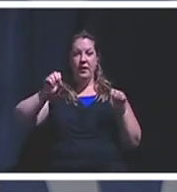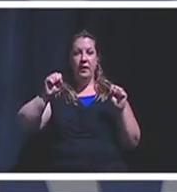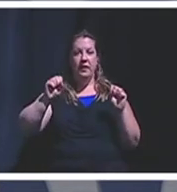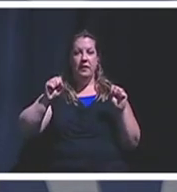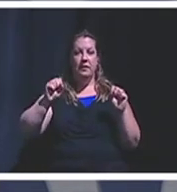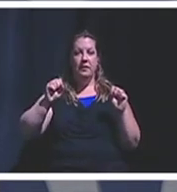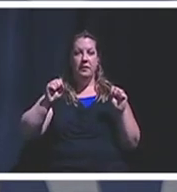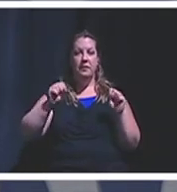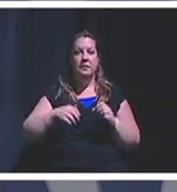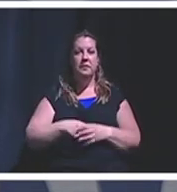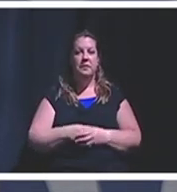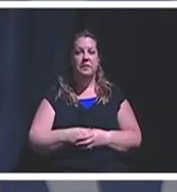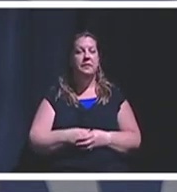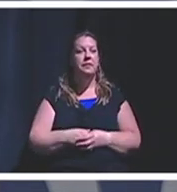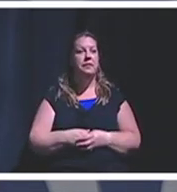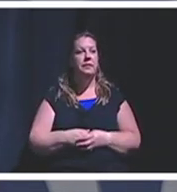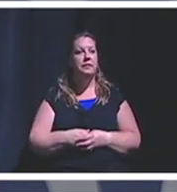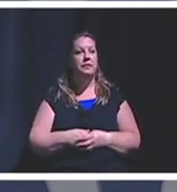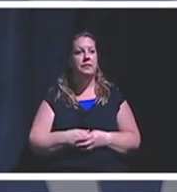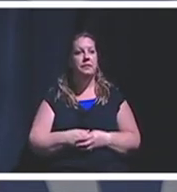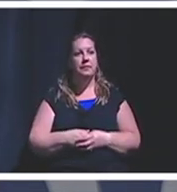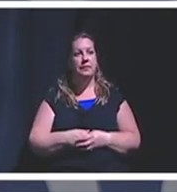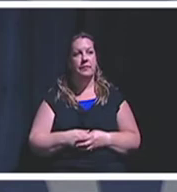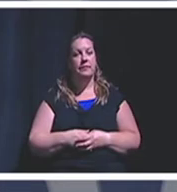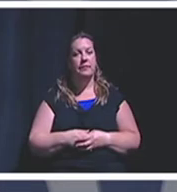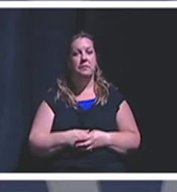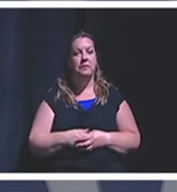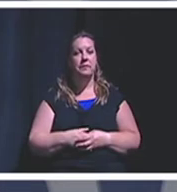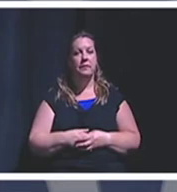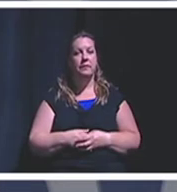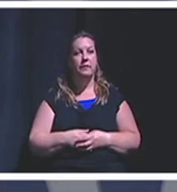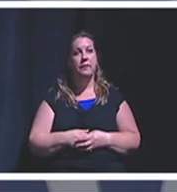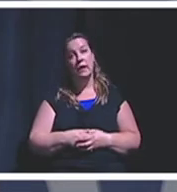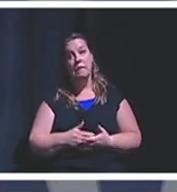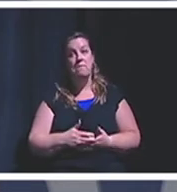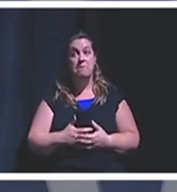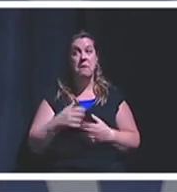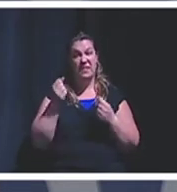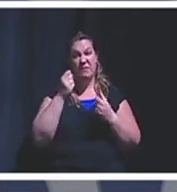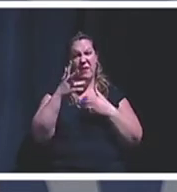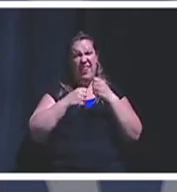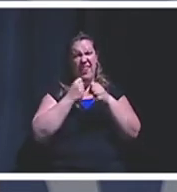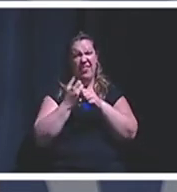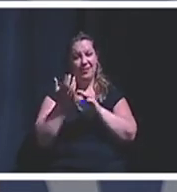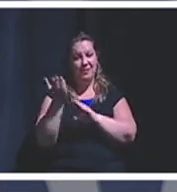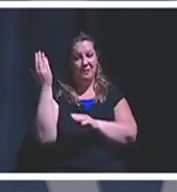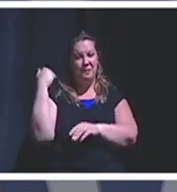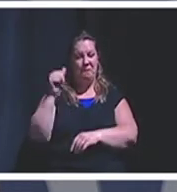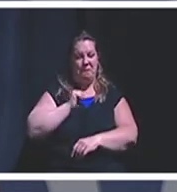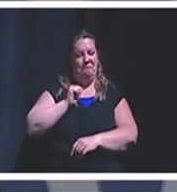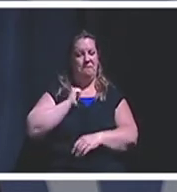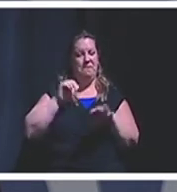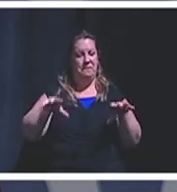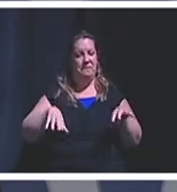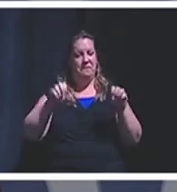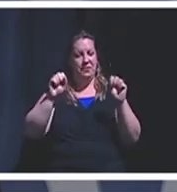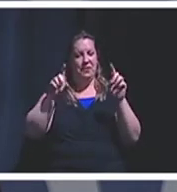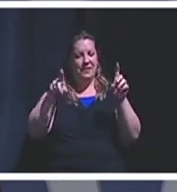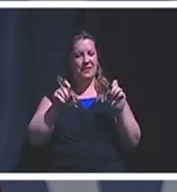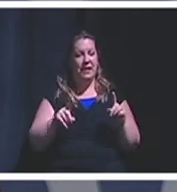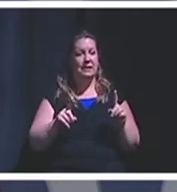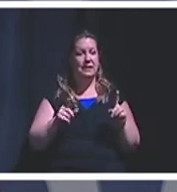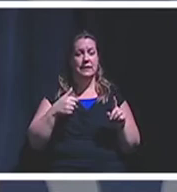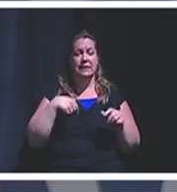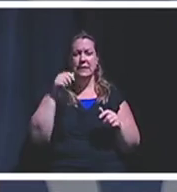completed. While it's been some time since I took the bar, I do remember, with not